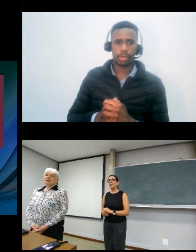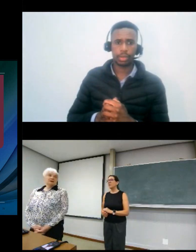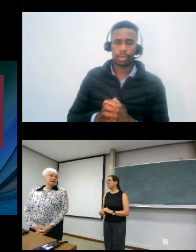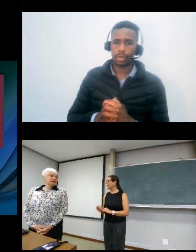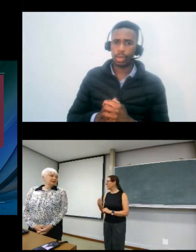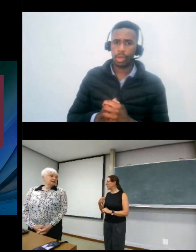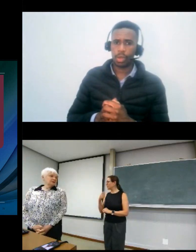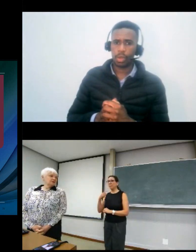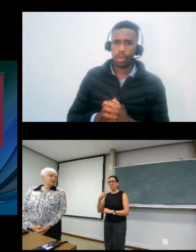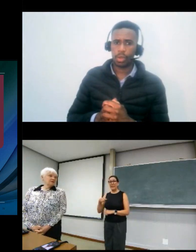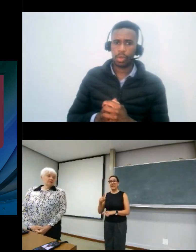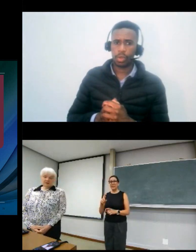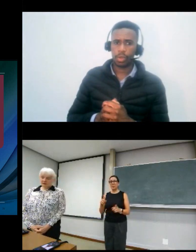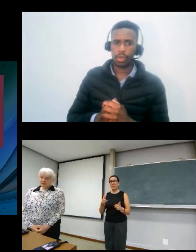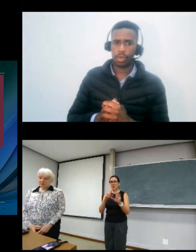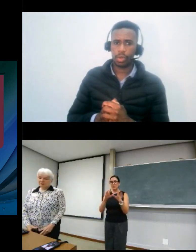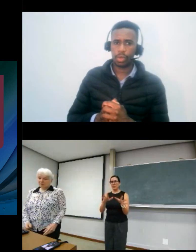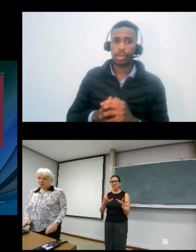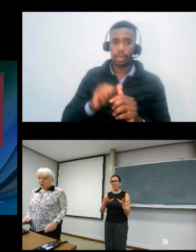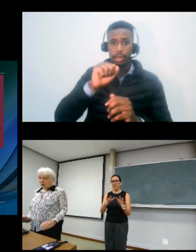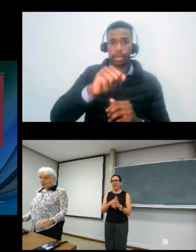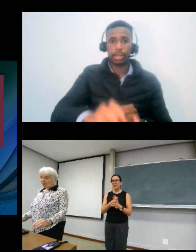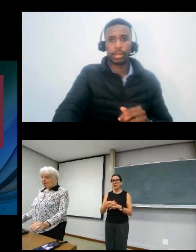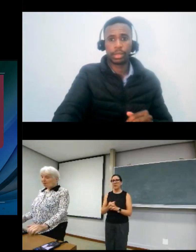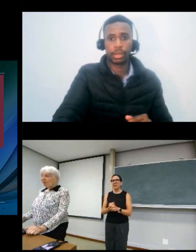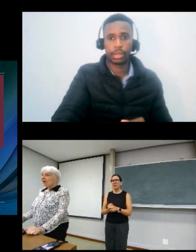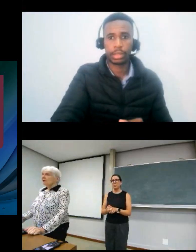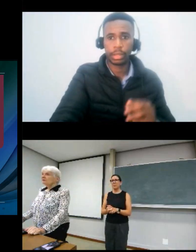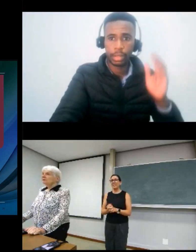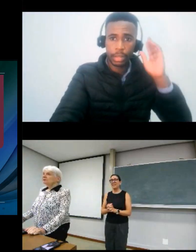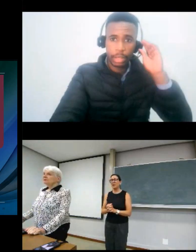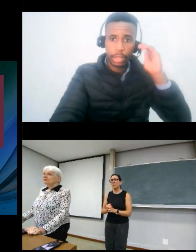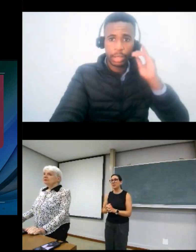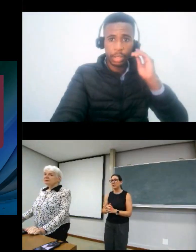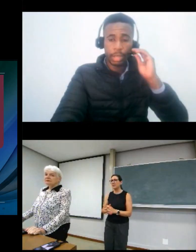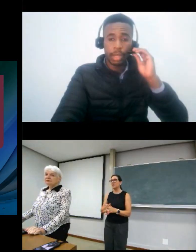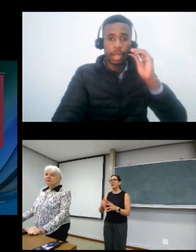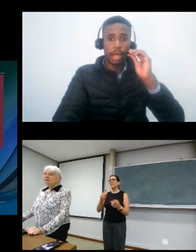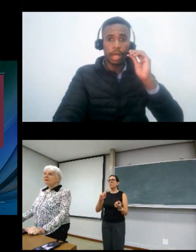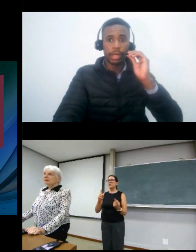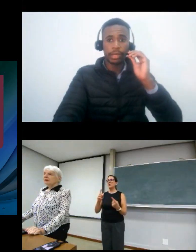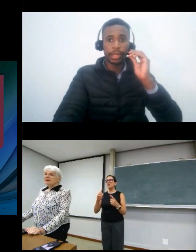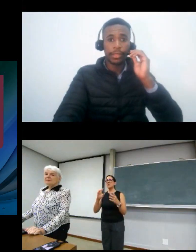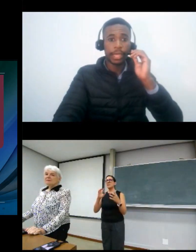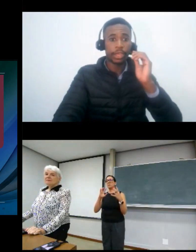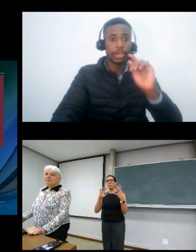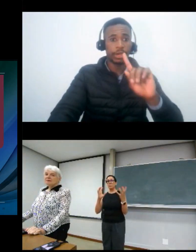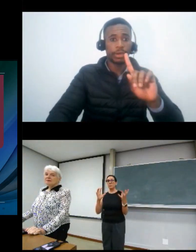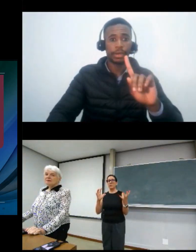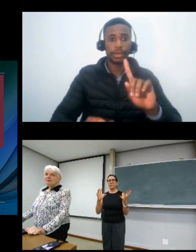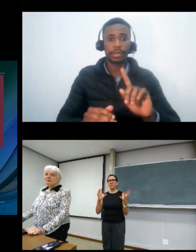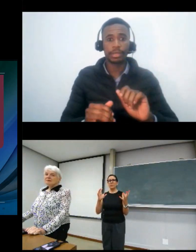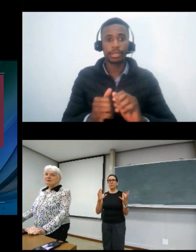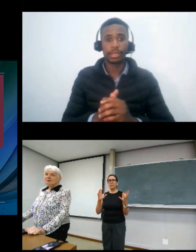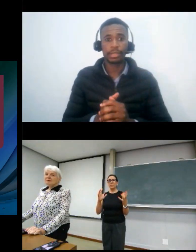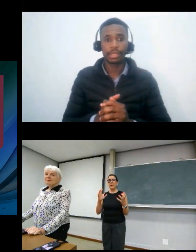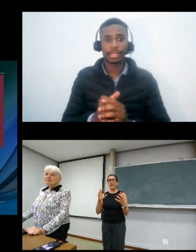going around. So we need to repeat this question to make sure that the interpreter can interpret this. So the question is... Thank